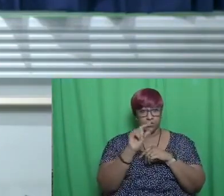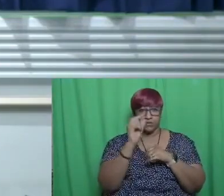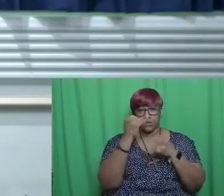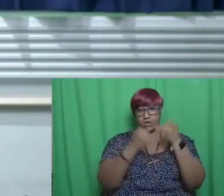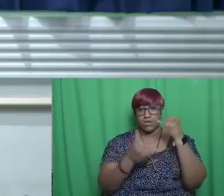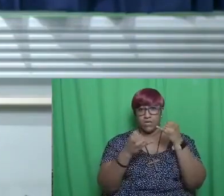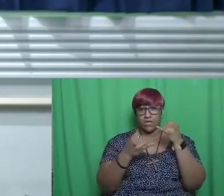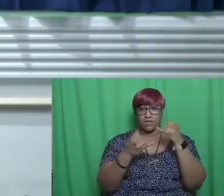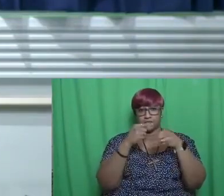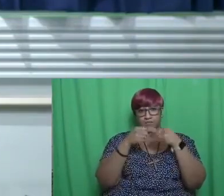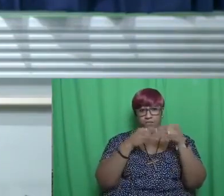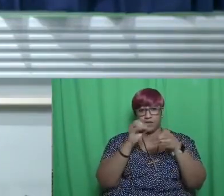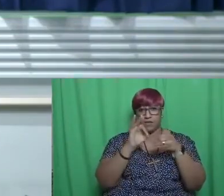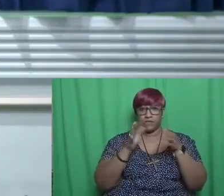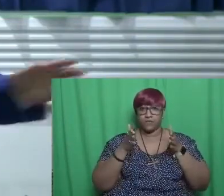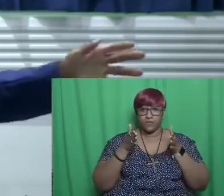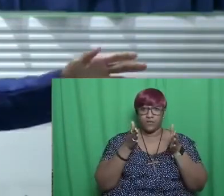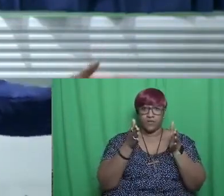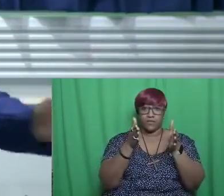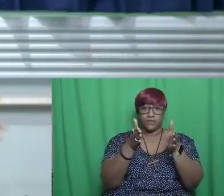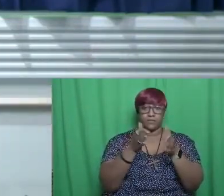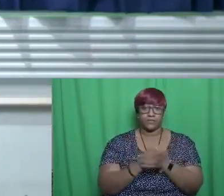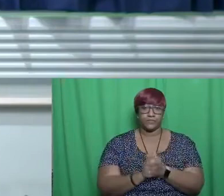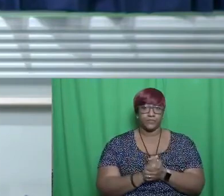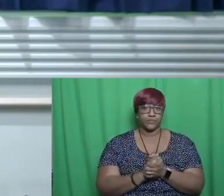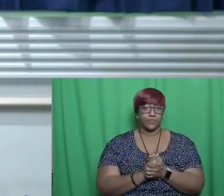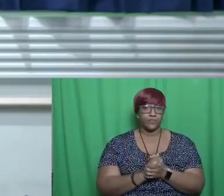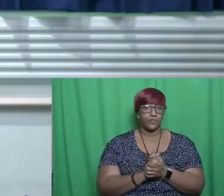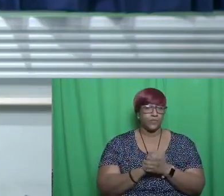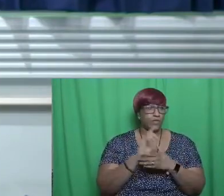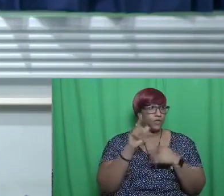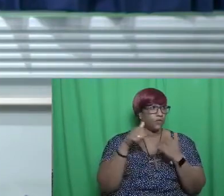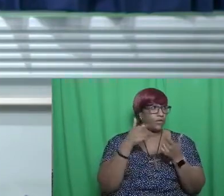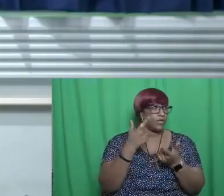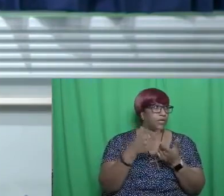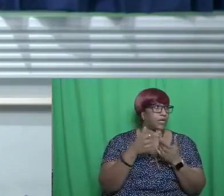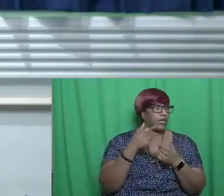last mile of the way. Sing that for me. We're going to pray.